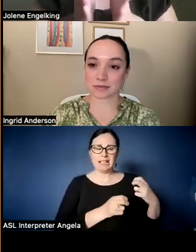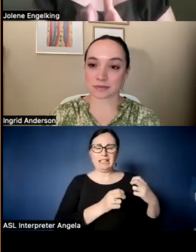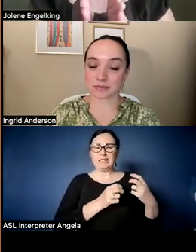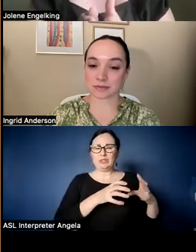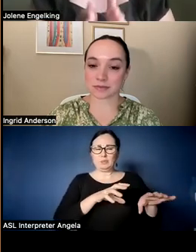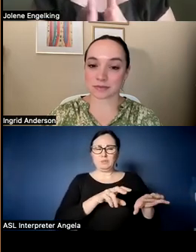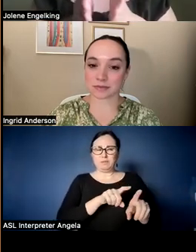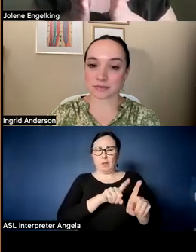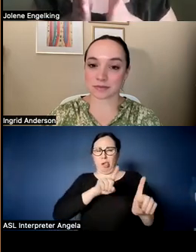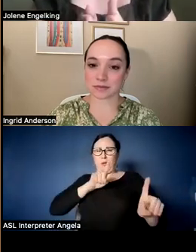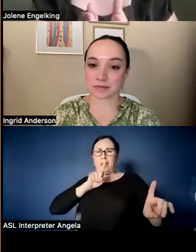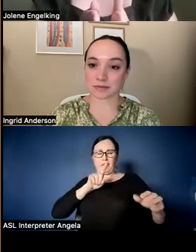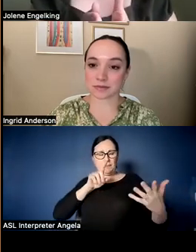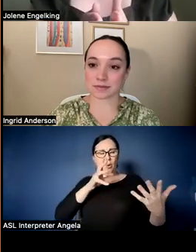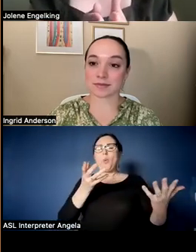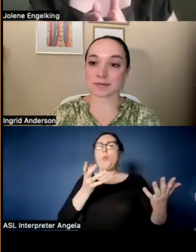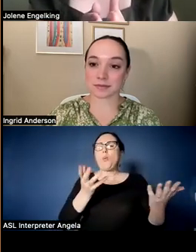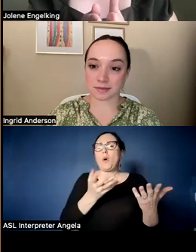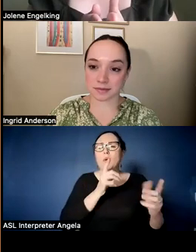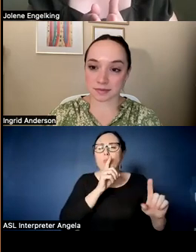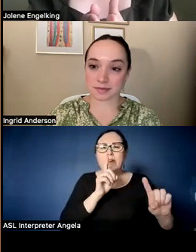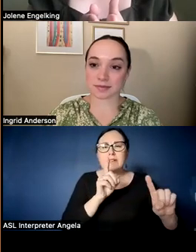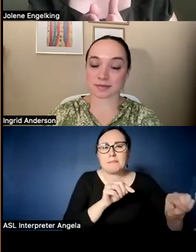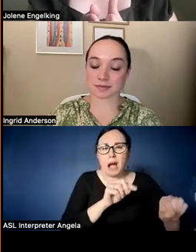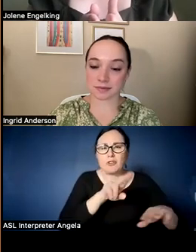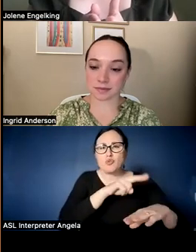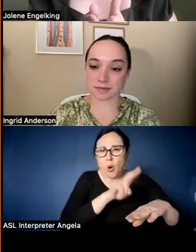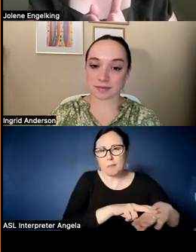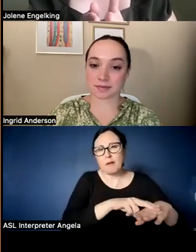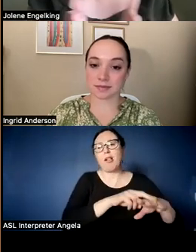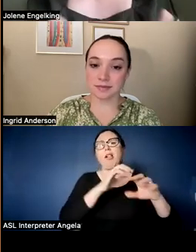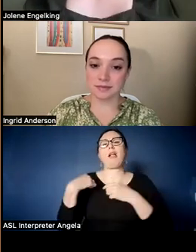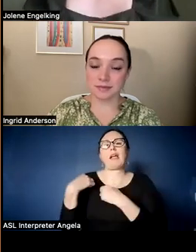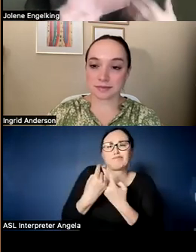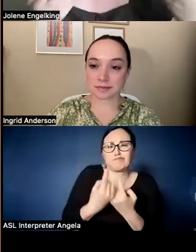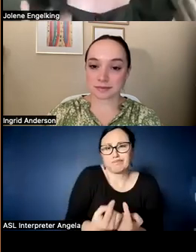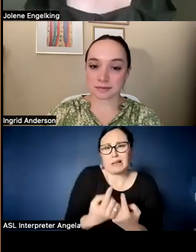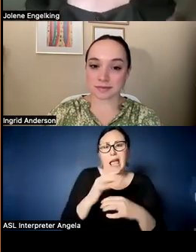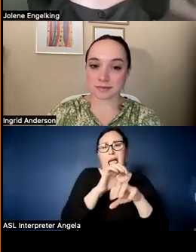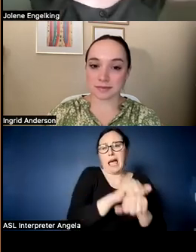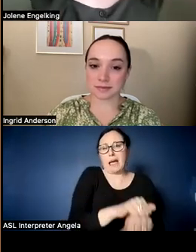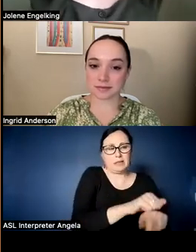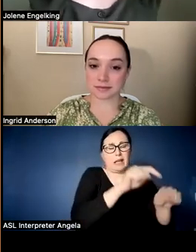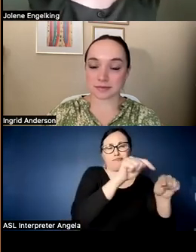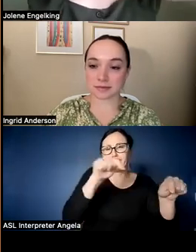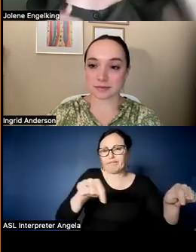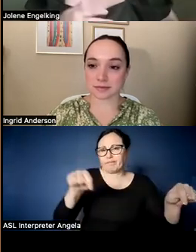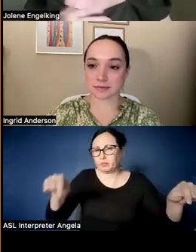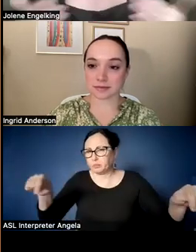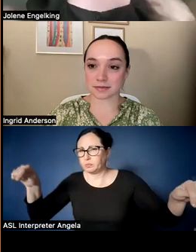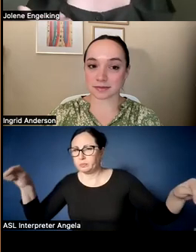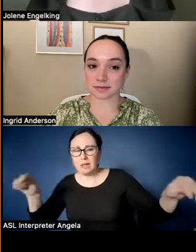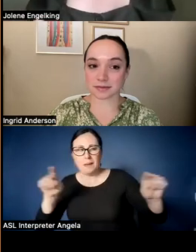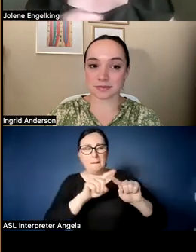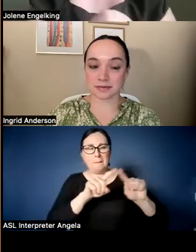very small scope of what we mean by response. And so I started to think about, okay, this is a kind of a presentation that we've done in